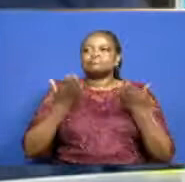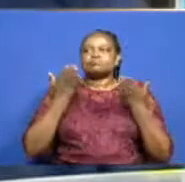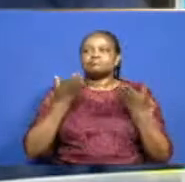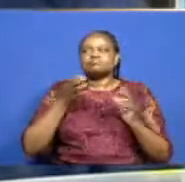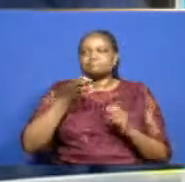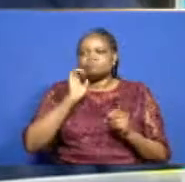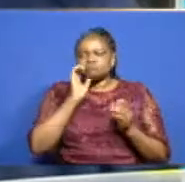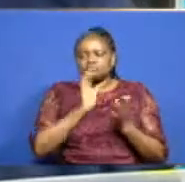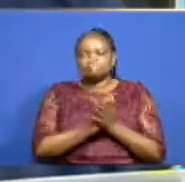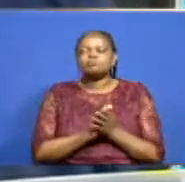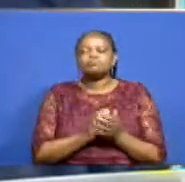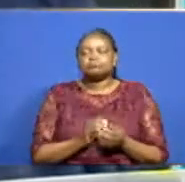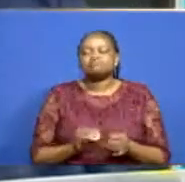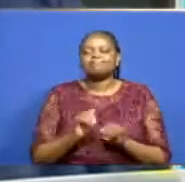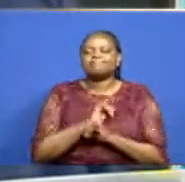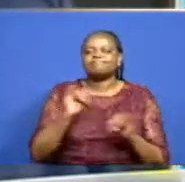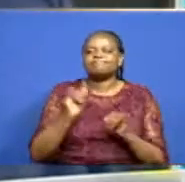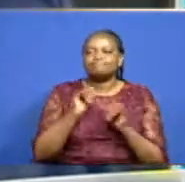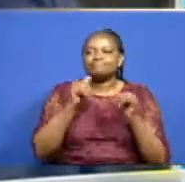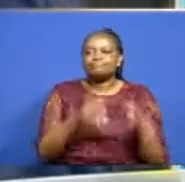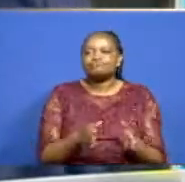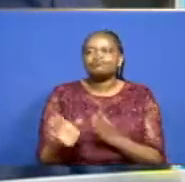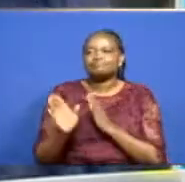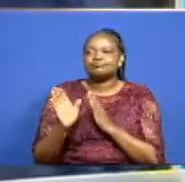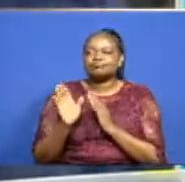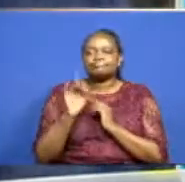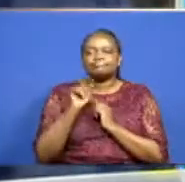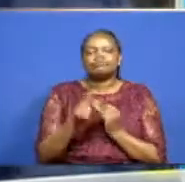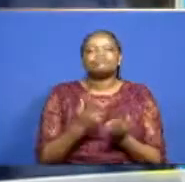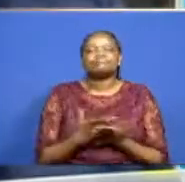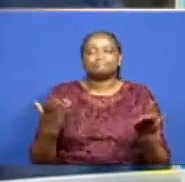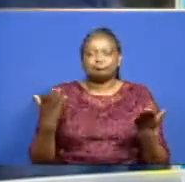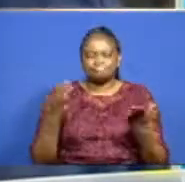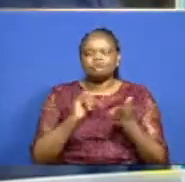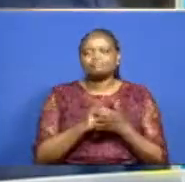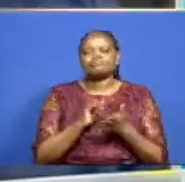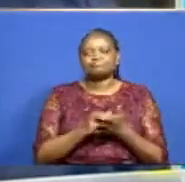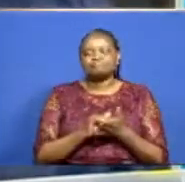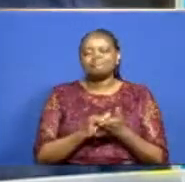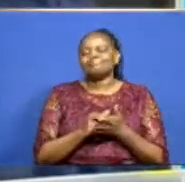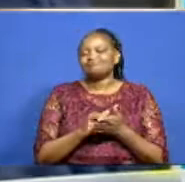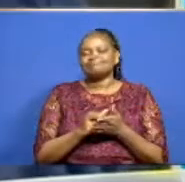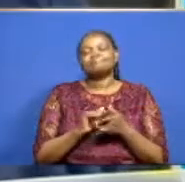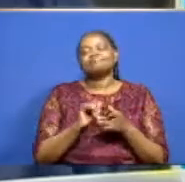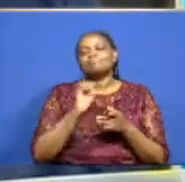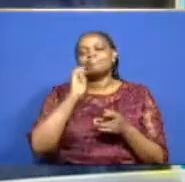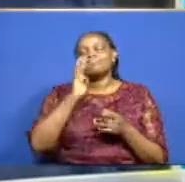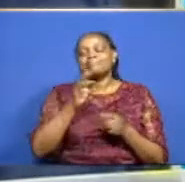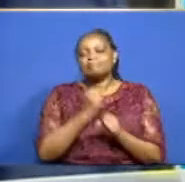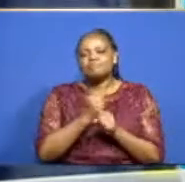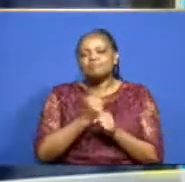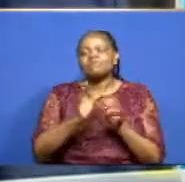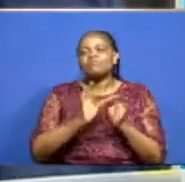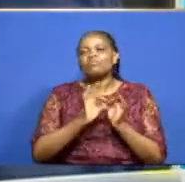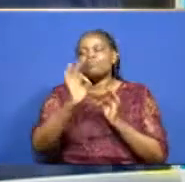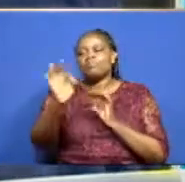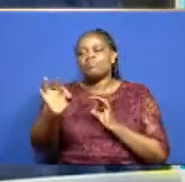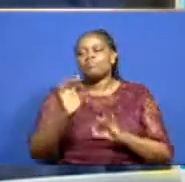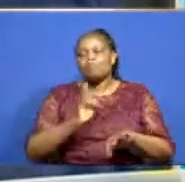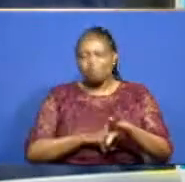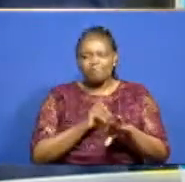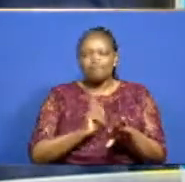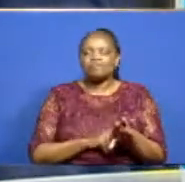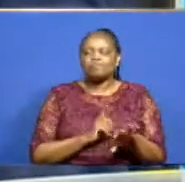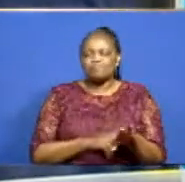and sanitation infrastructure. Of course, this is something that still has a long way to go going forward. There's still a gap that needs to be